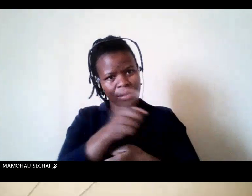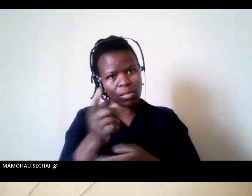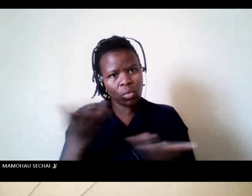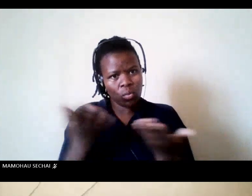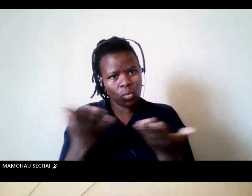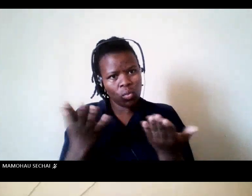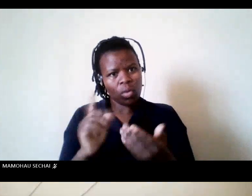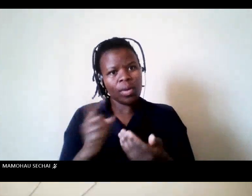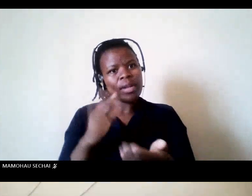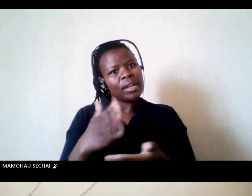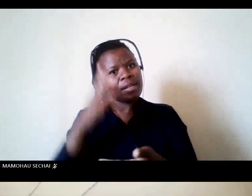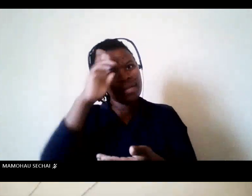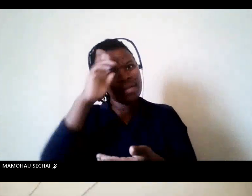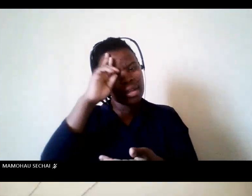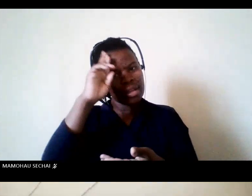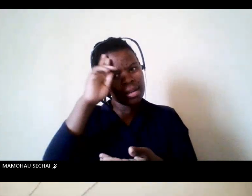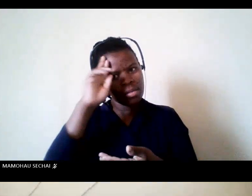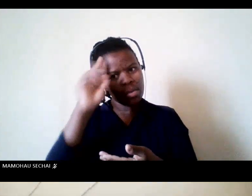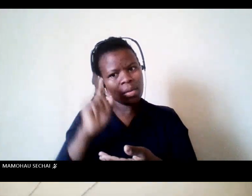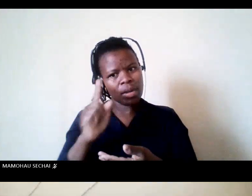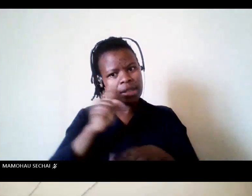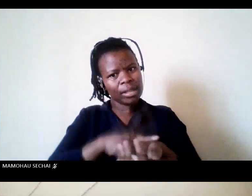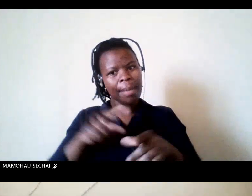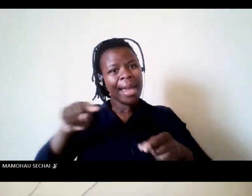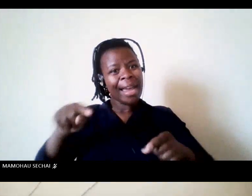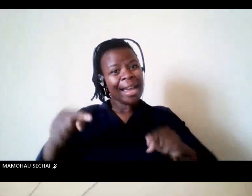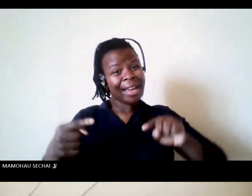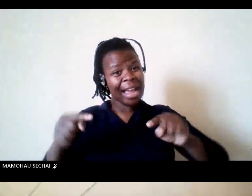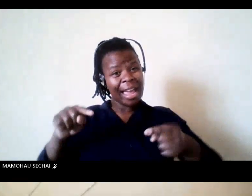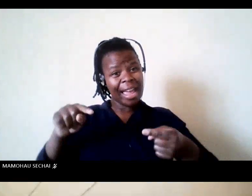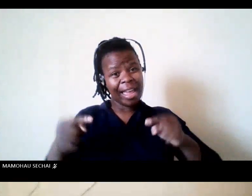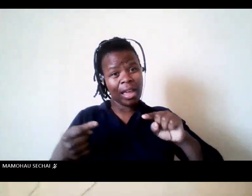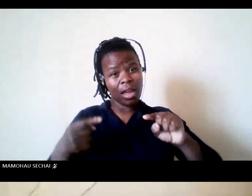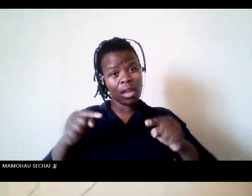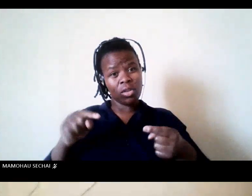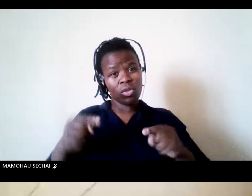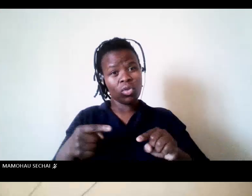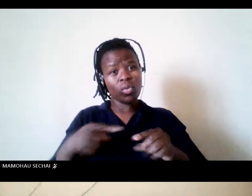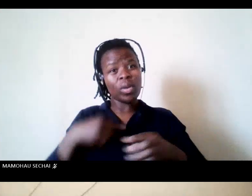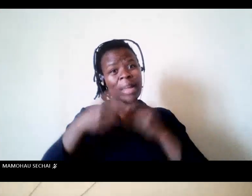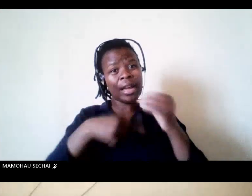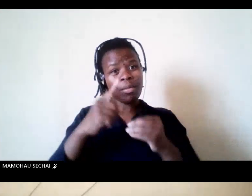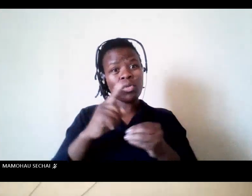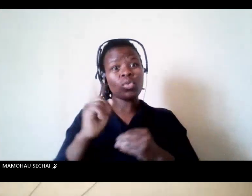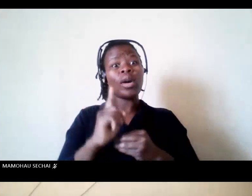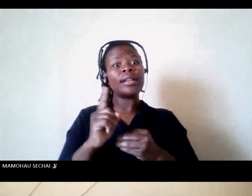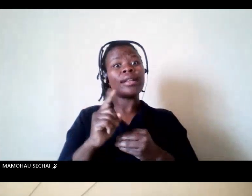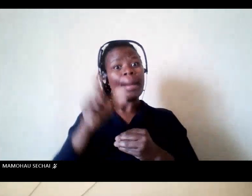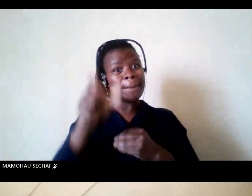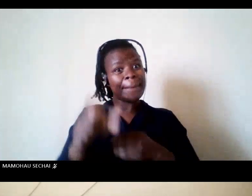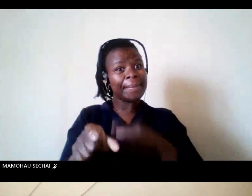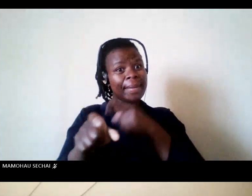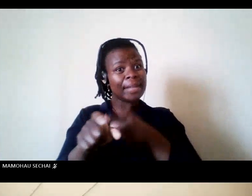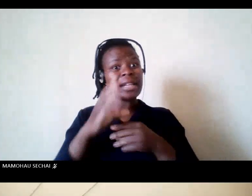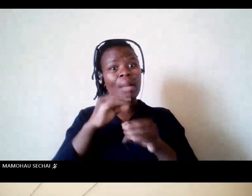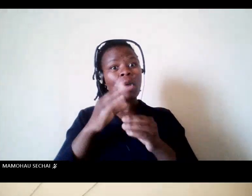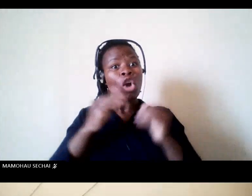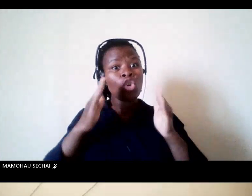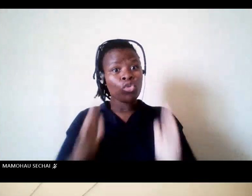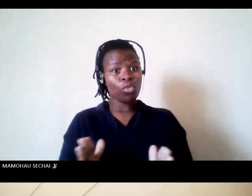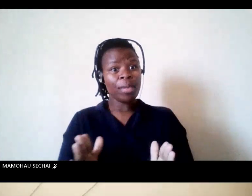remember, when we're arguing about Senga and to be a human being, Senga saying that is someone who can